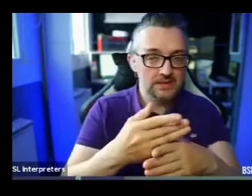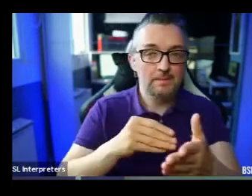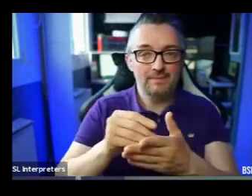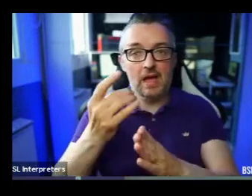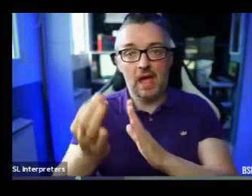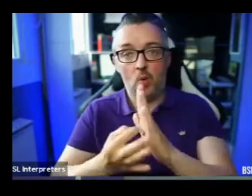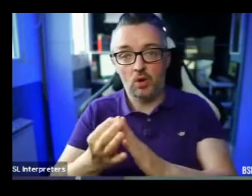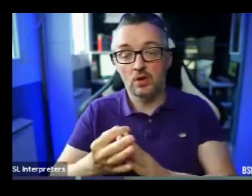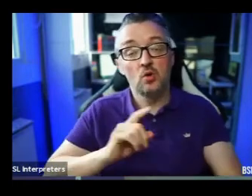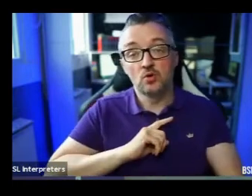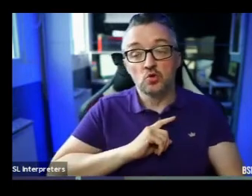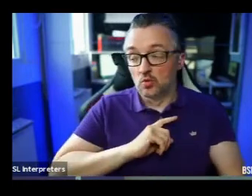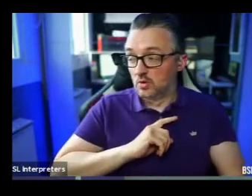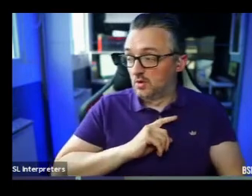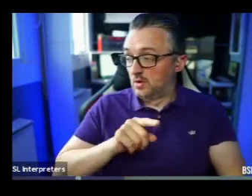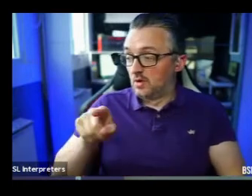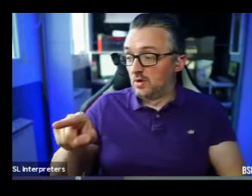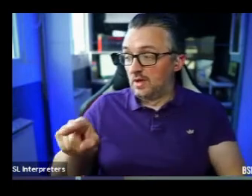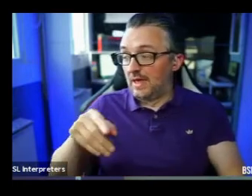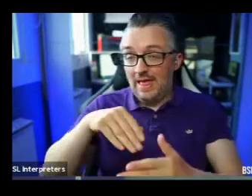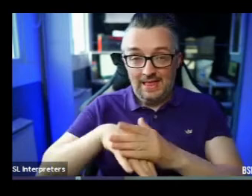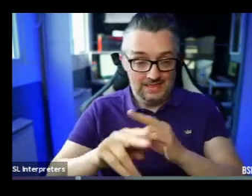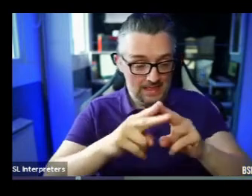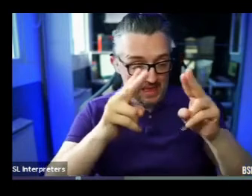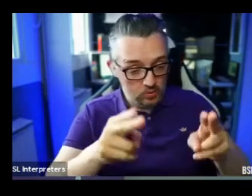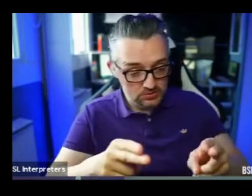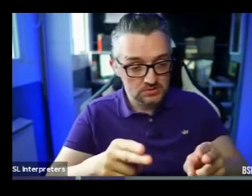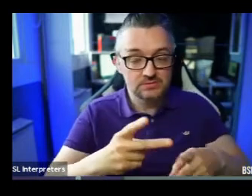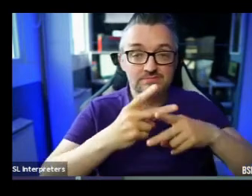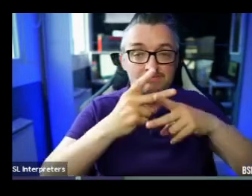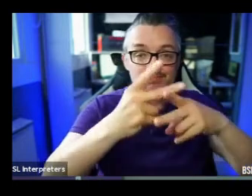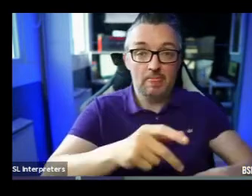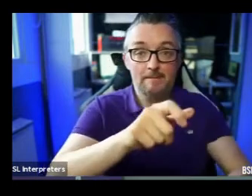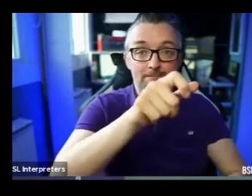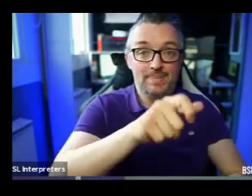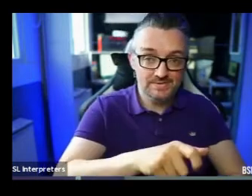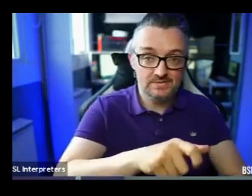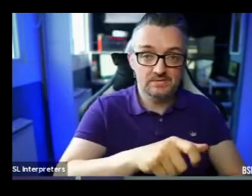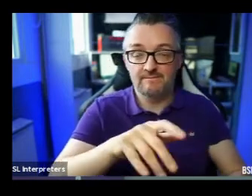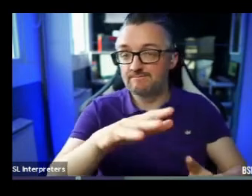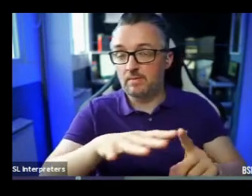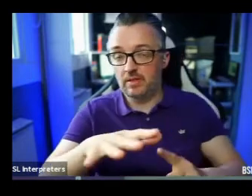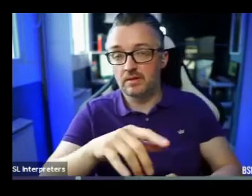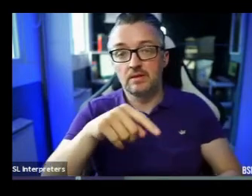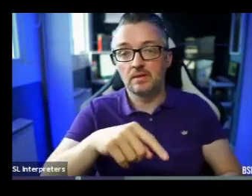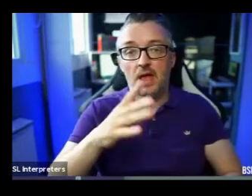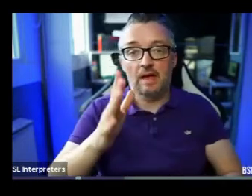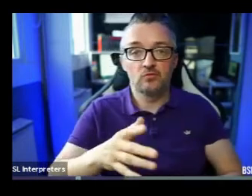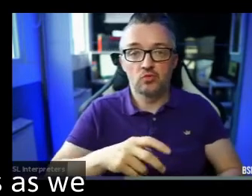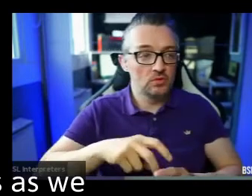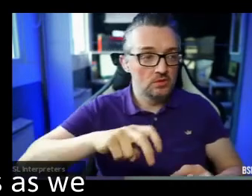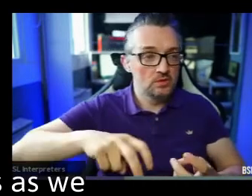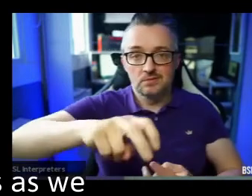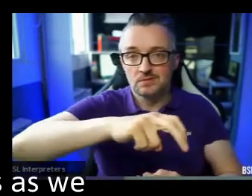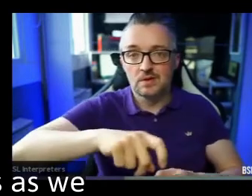hour. And so rather than Joost going into a person's home and taking care of the person and their family,